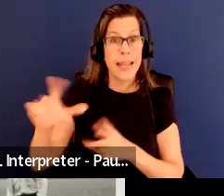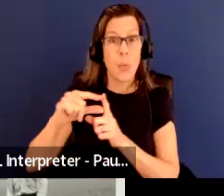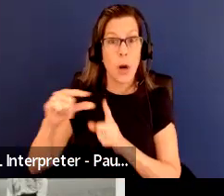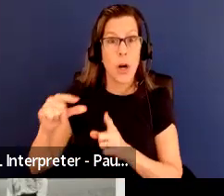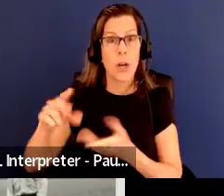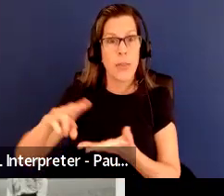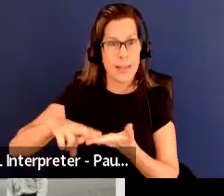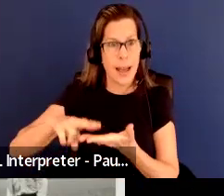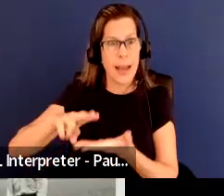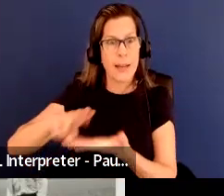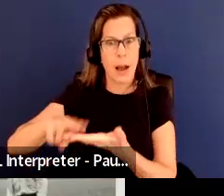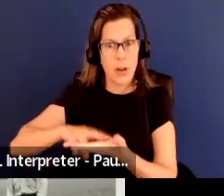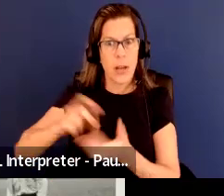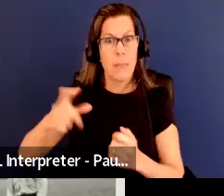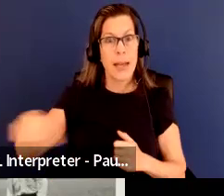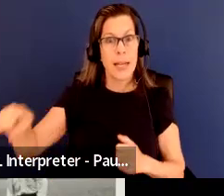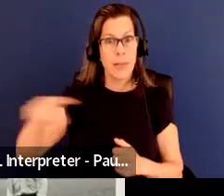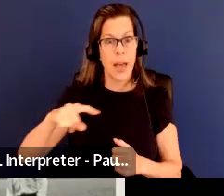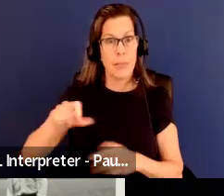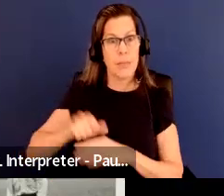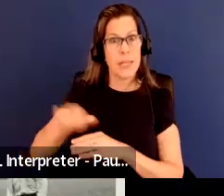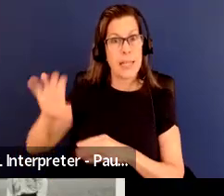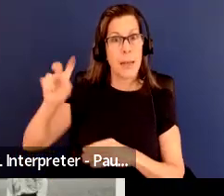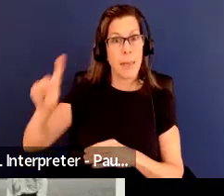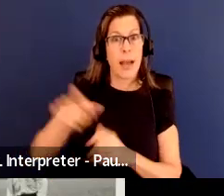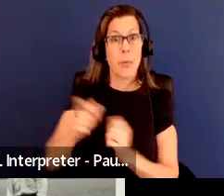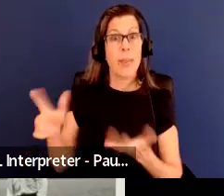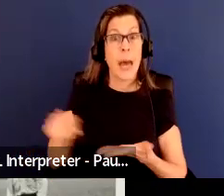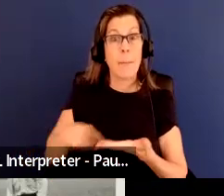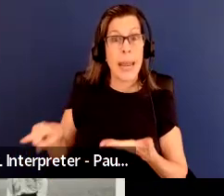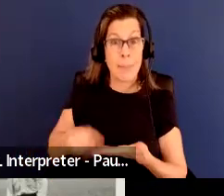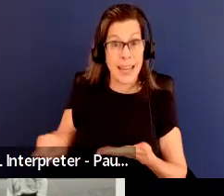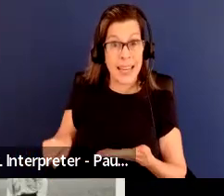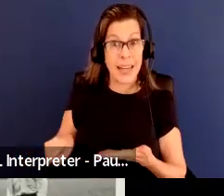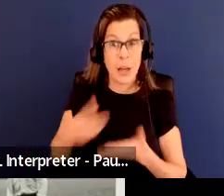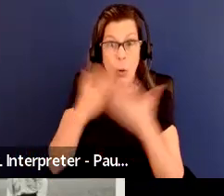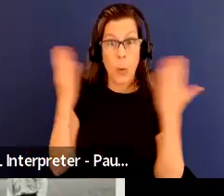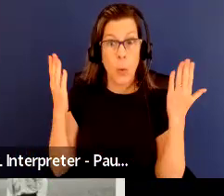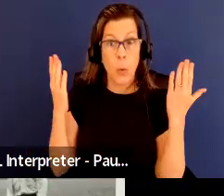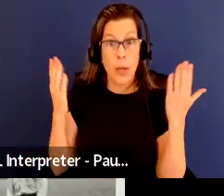signed contracts. Many of them were returned with no payment.